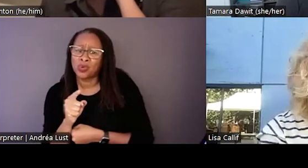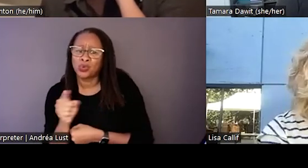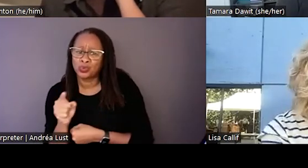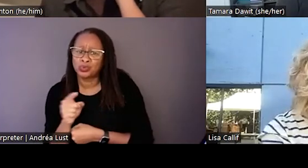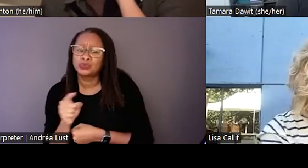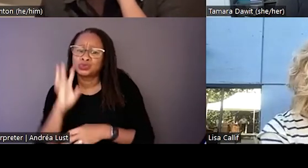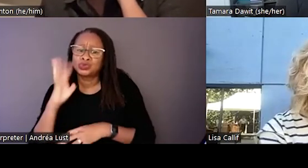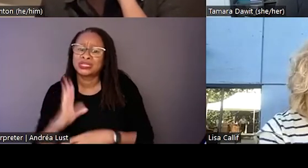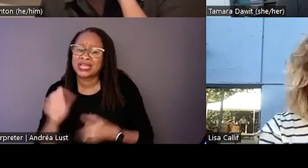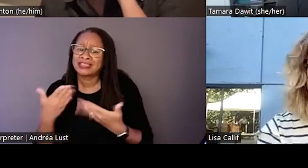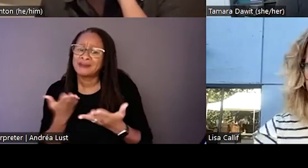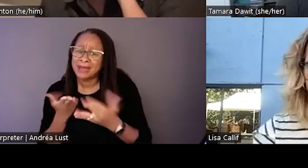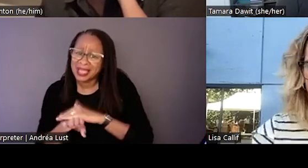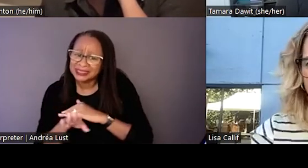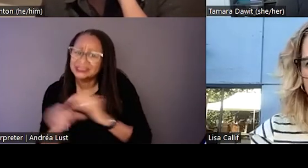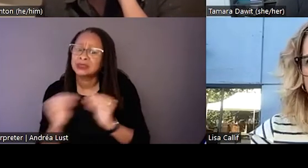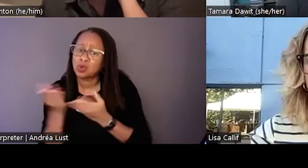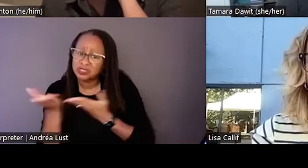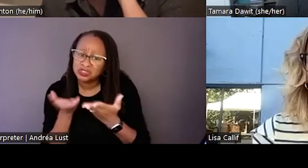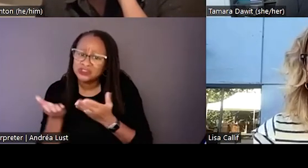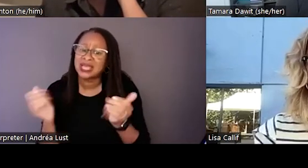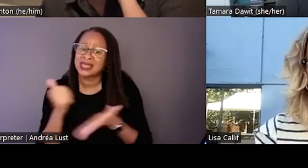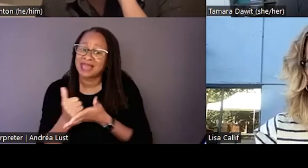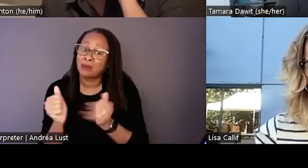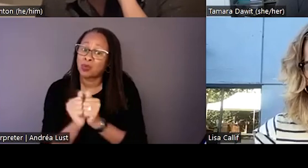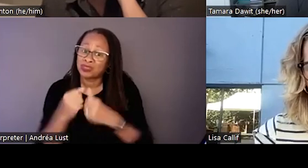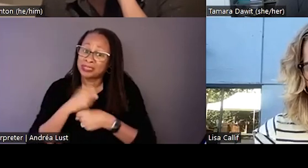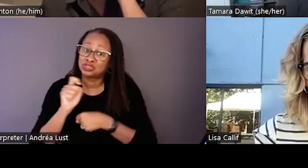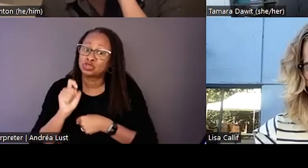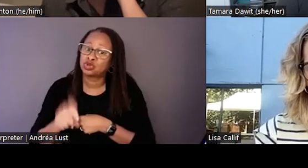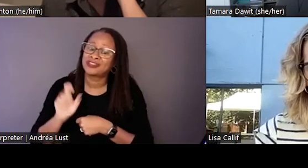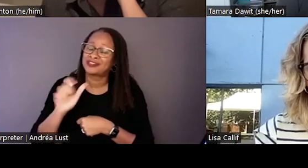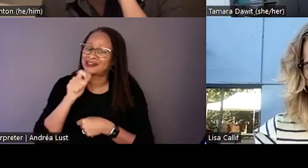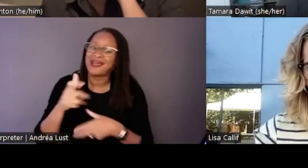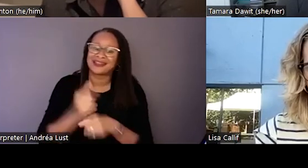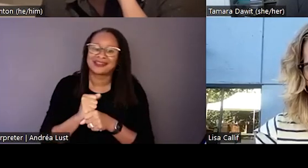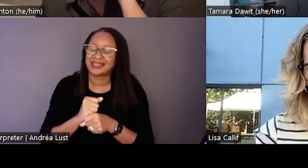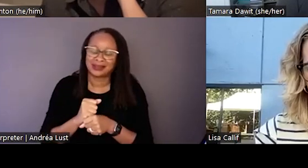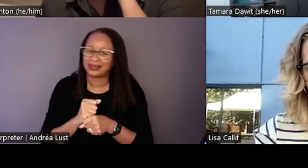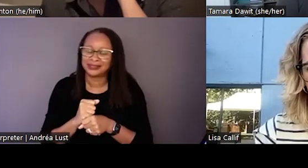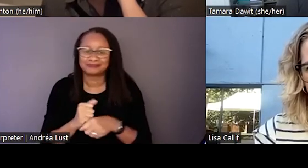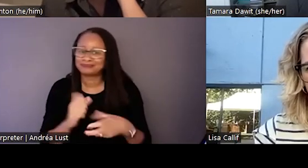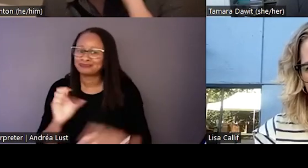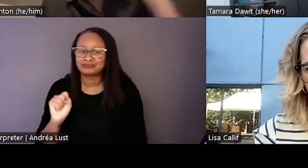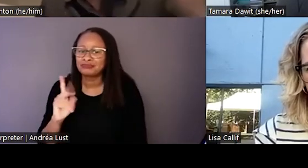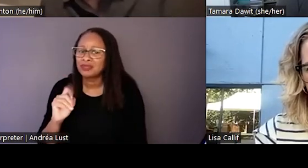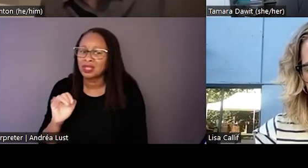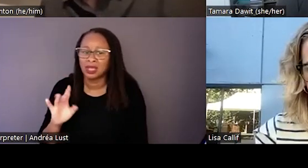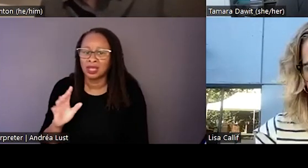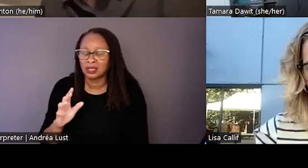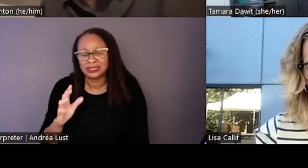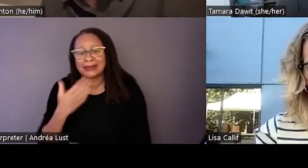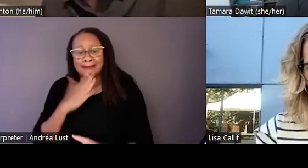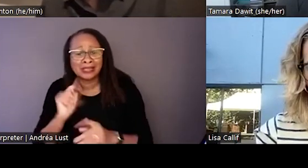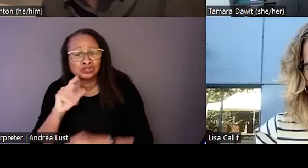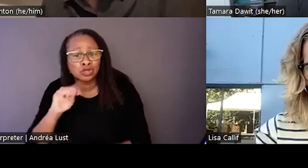more services that help with making sure that they're not getting totally screwed over in the terms? And also just